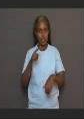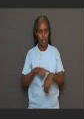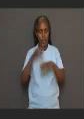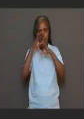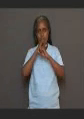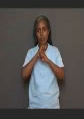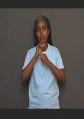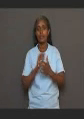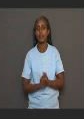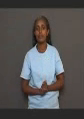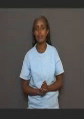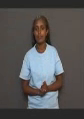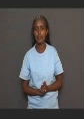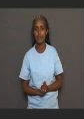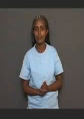Time's up!